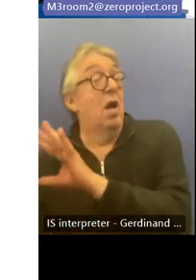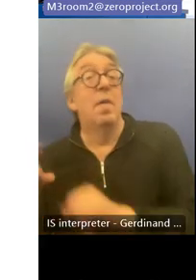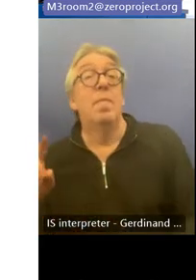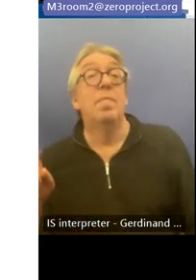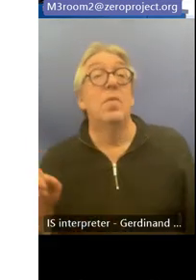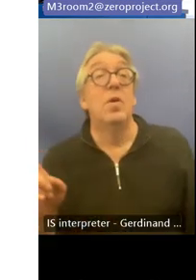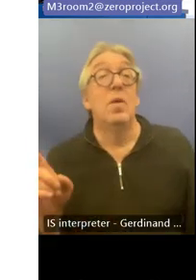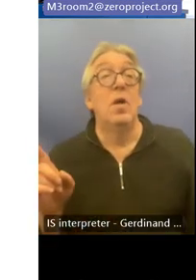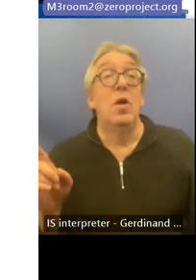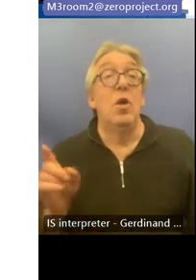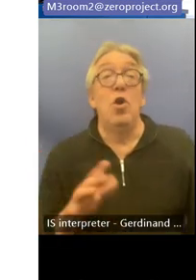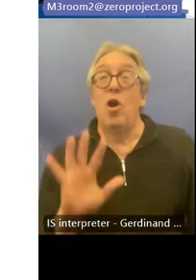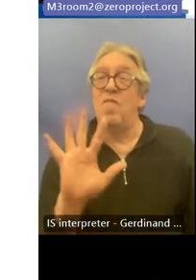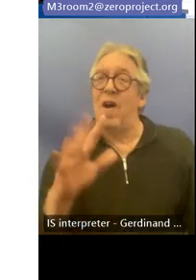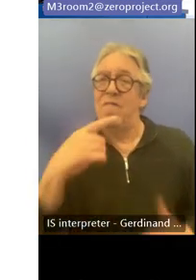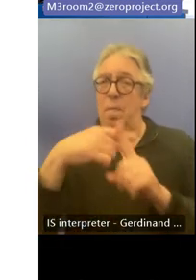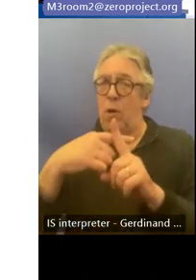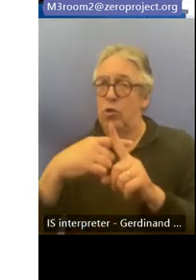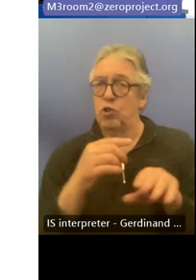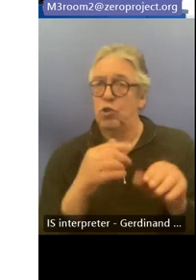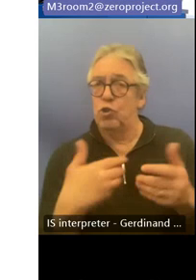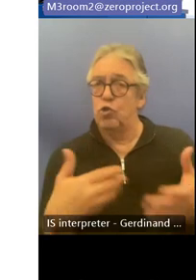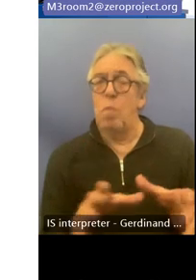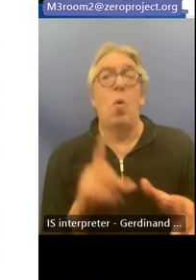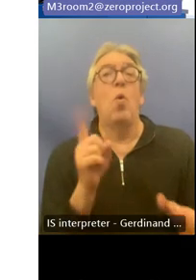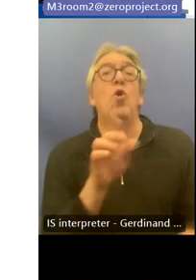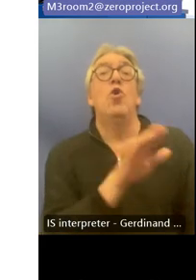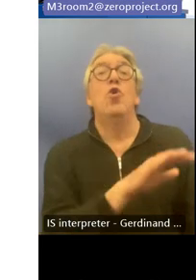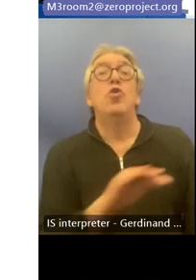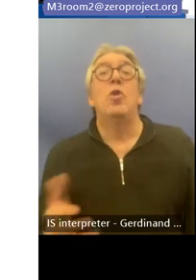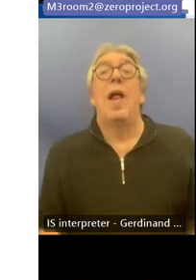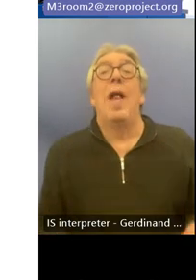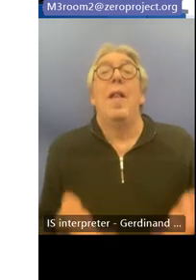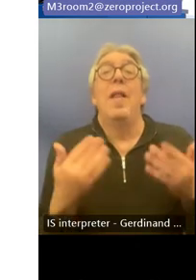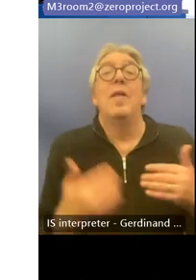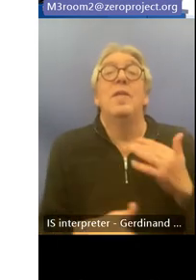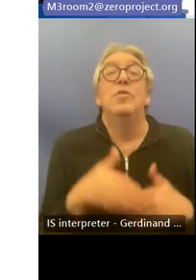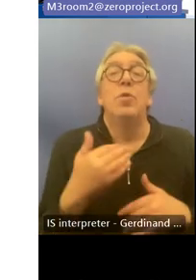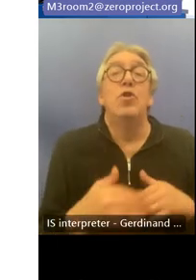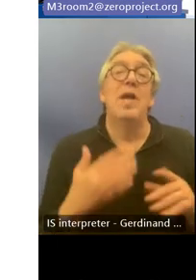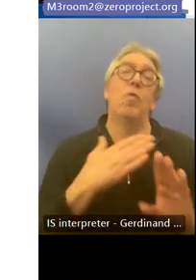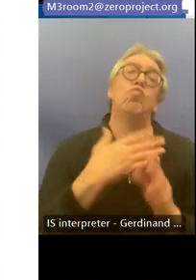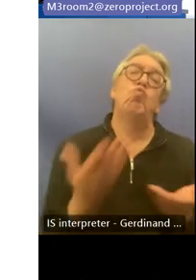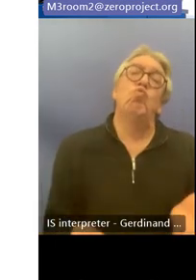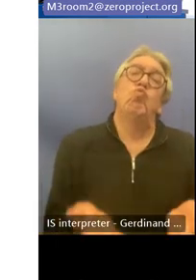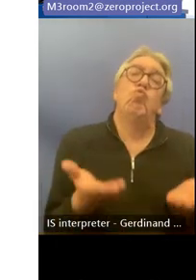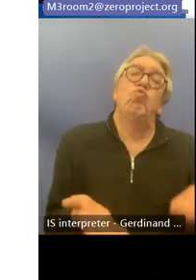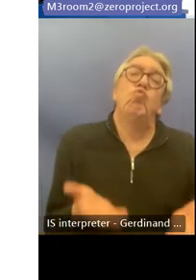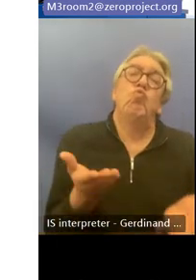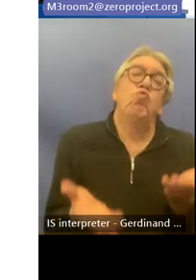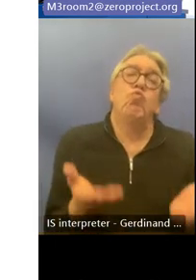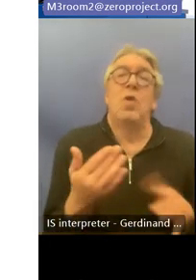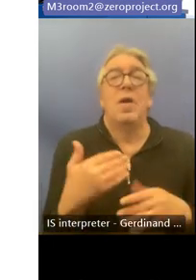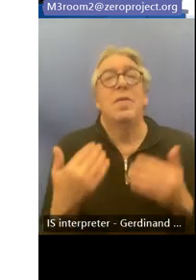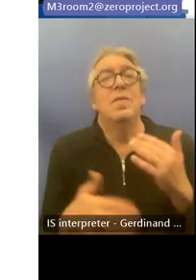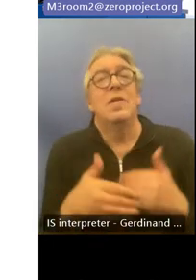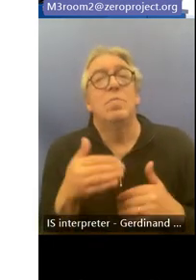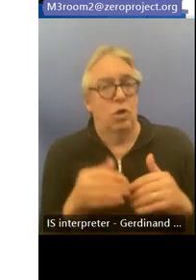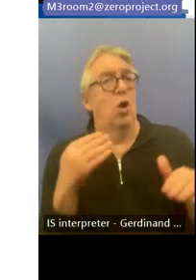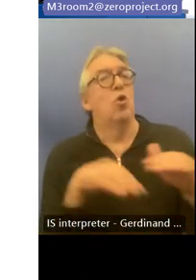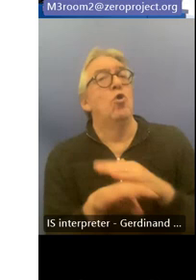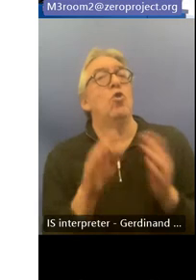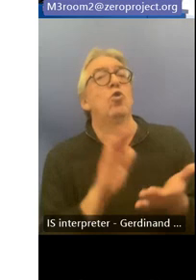In 5+, only mild and moderate children can get admitted in the normal school. So because of that, more number of children